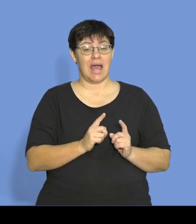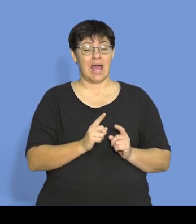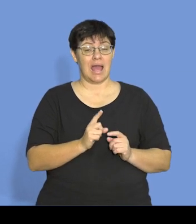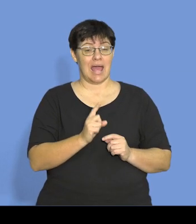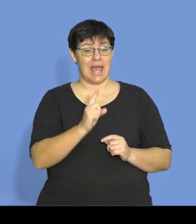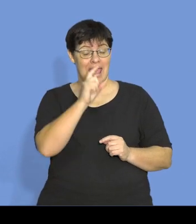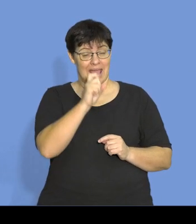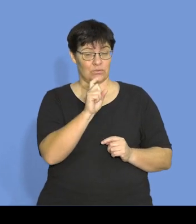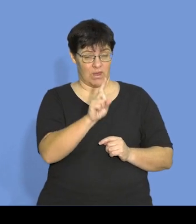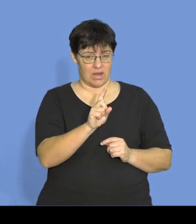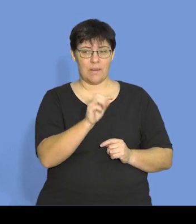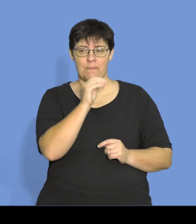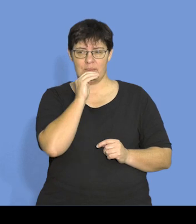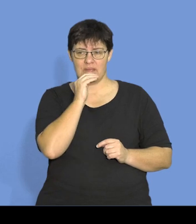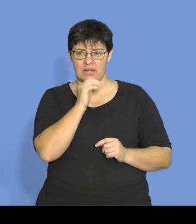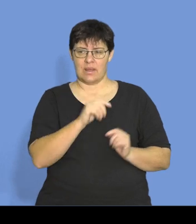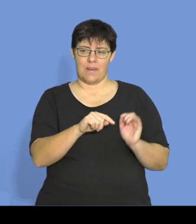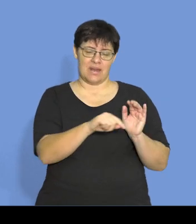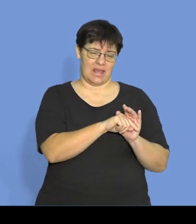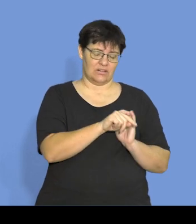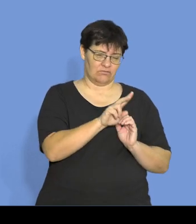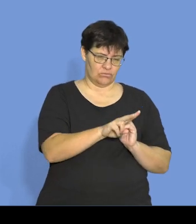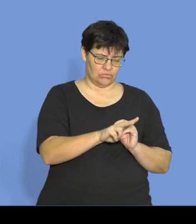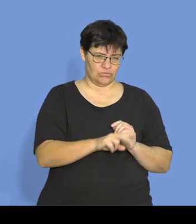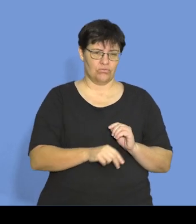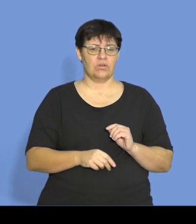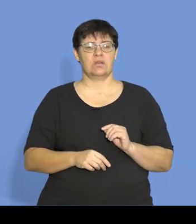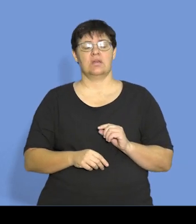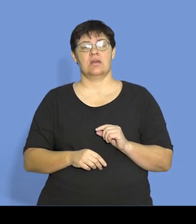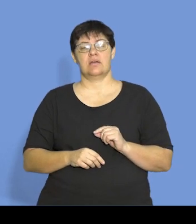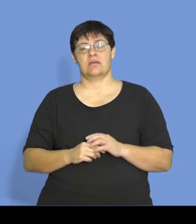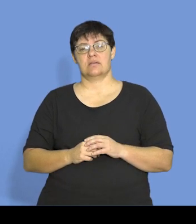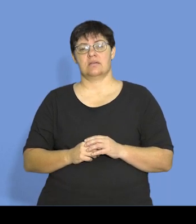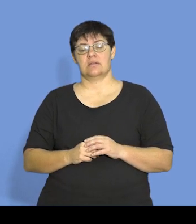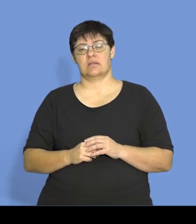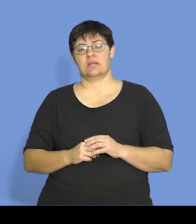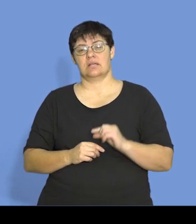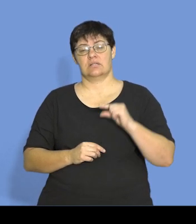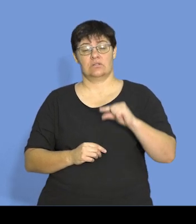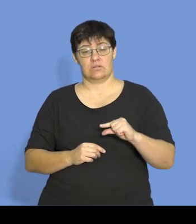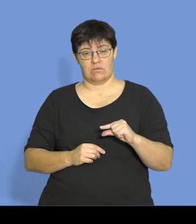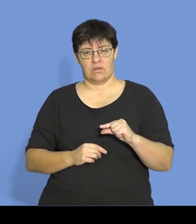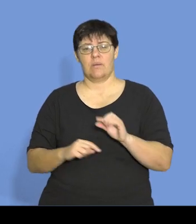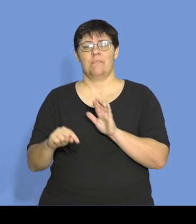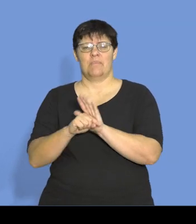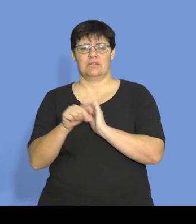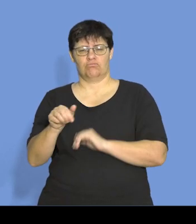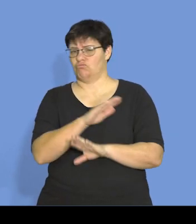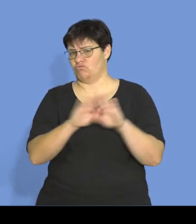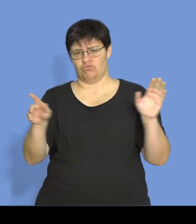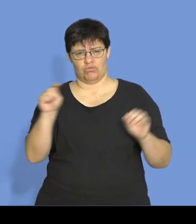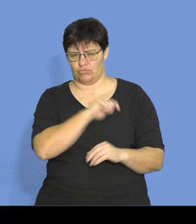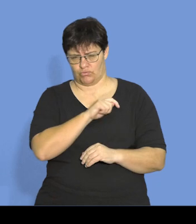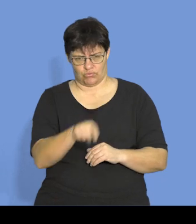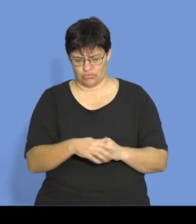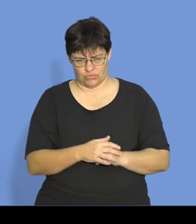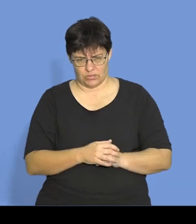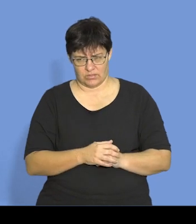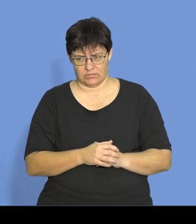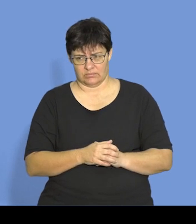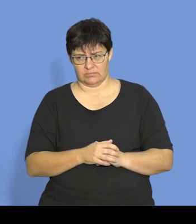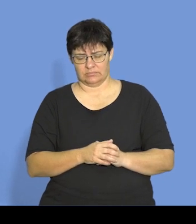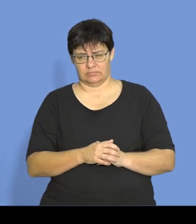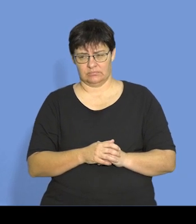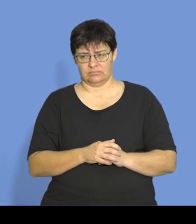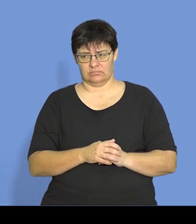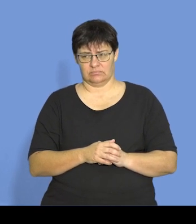give me the left-hand side as a -2, and then it says -2 is less than -6. You